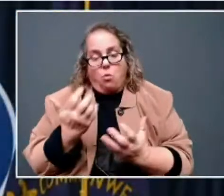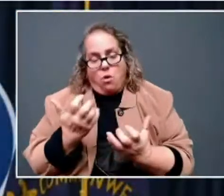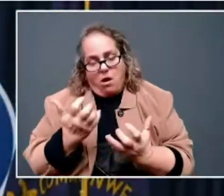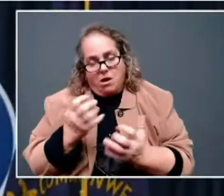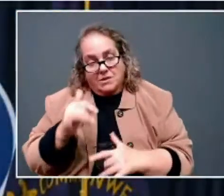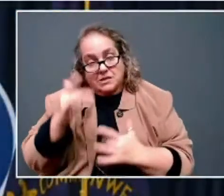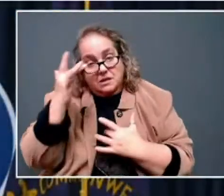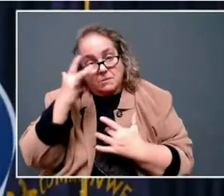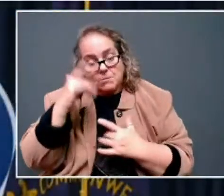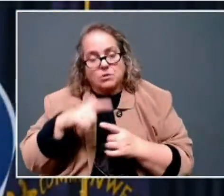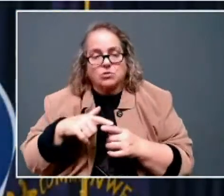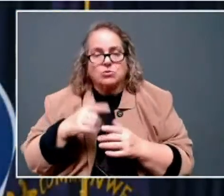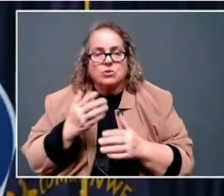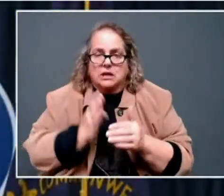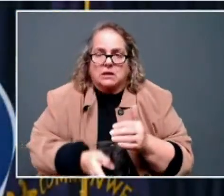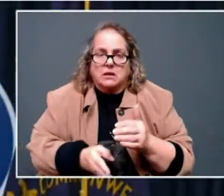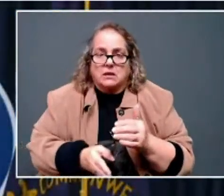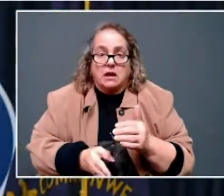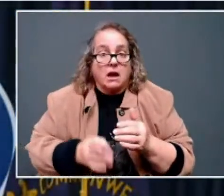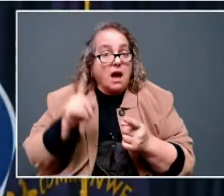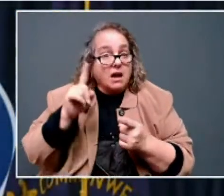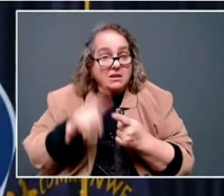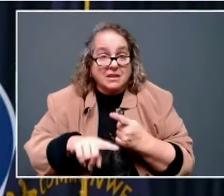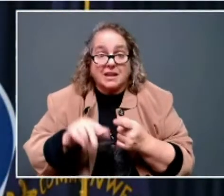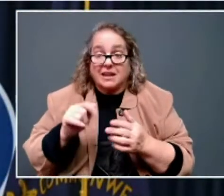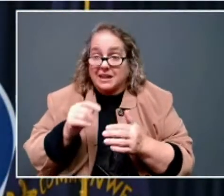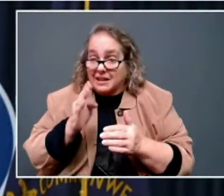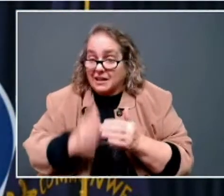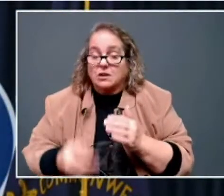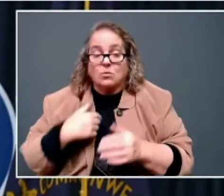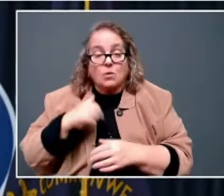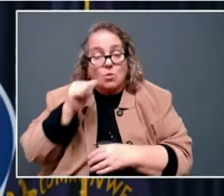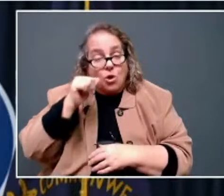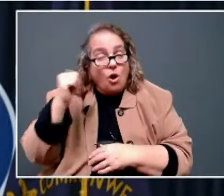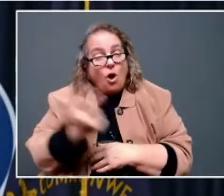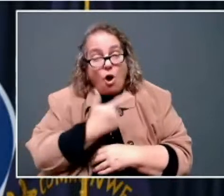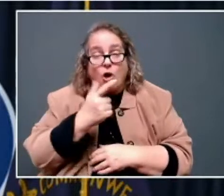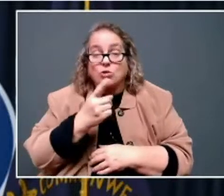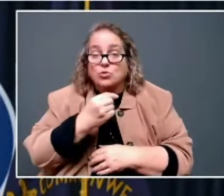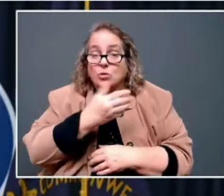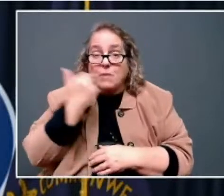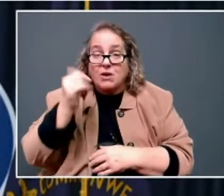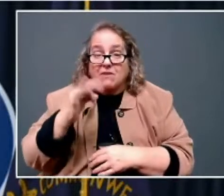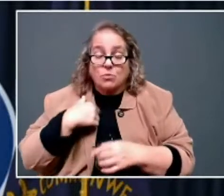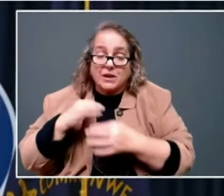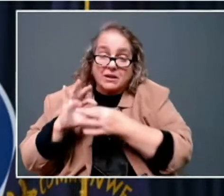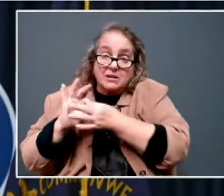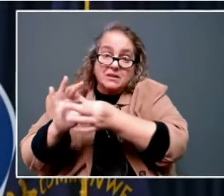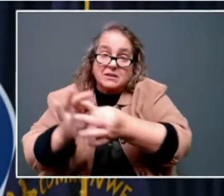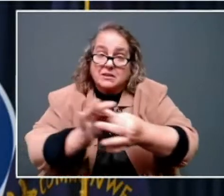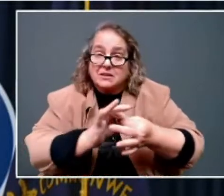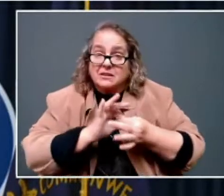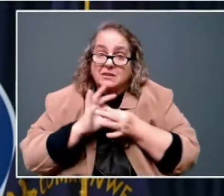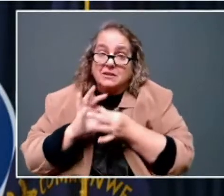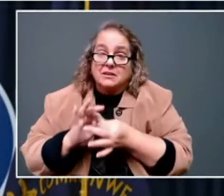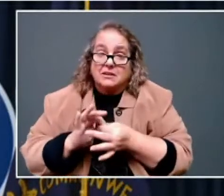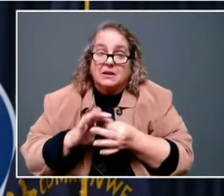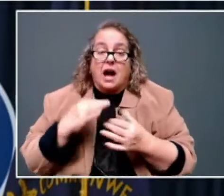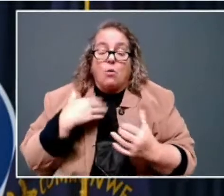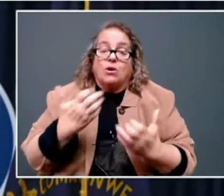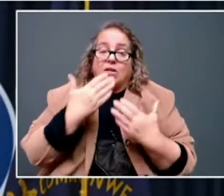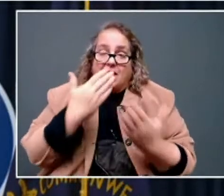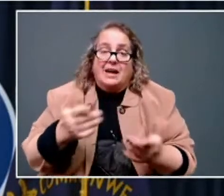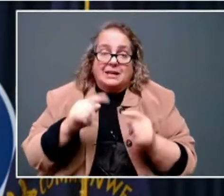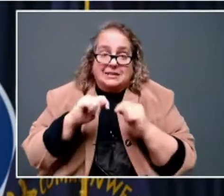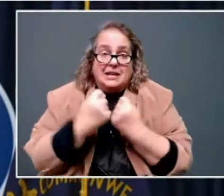it does, we will all fare better if we pull together. And I want to just thank you, Team Kentucky, for pulling together. It's been a long